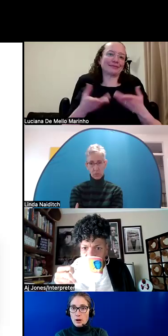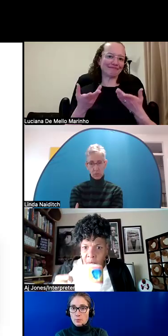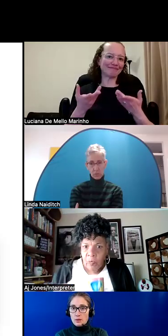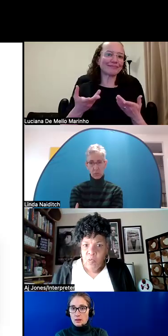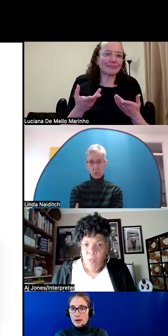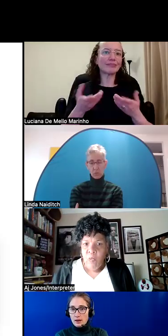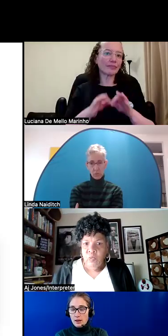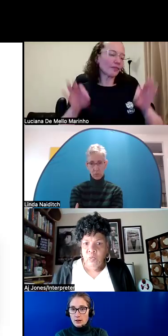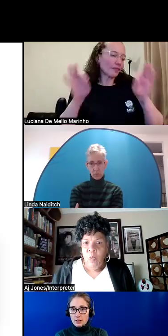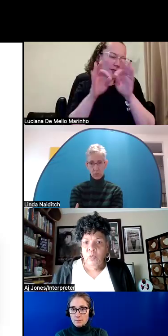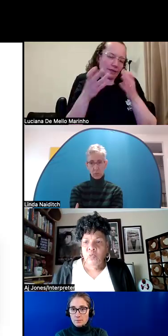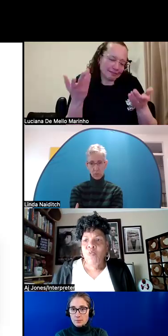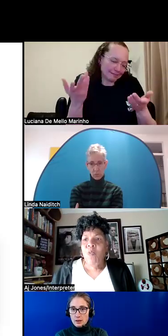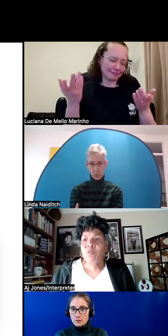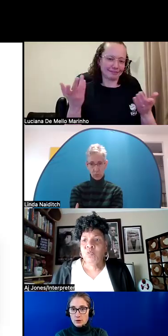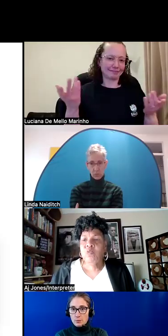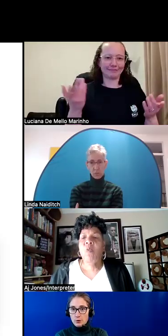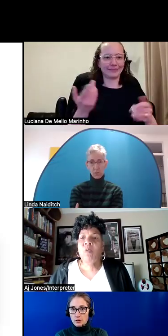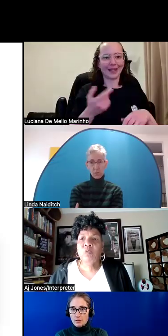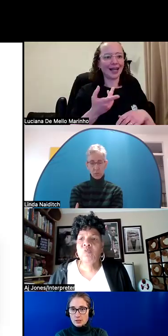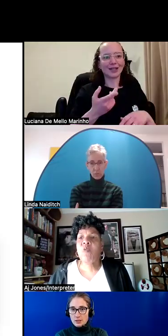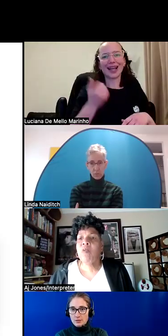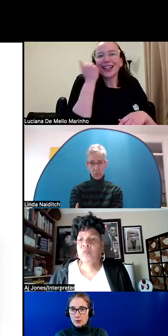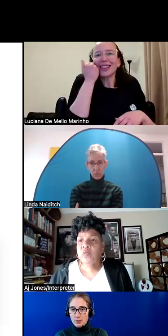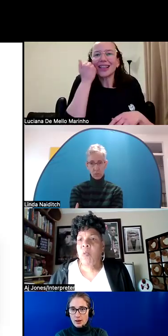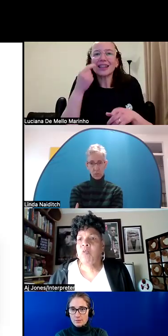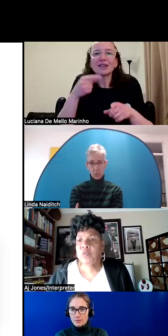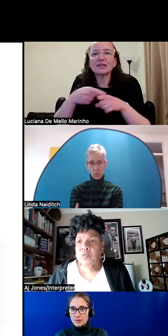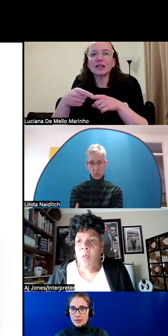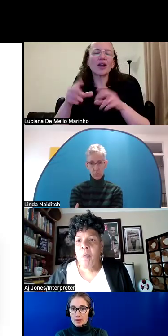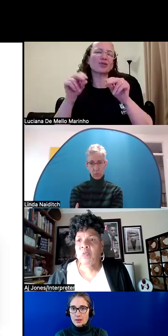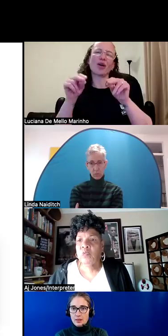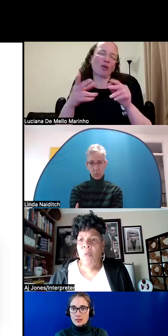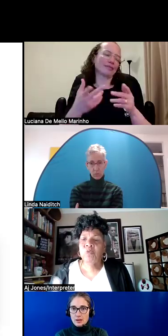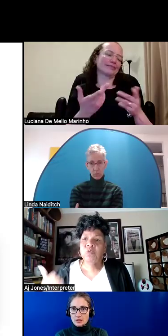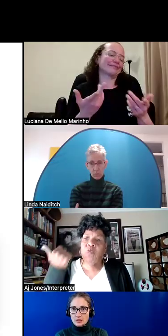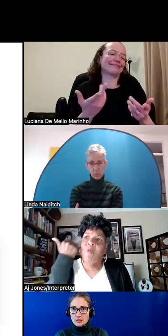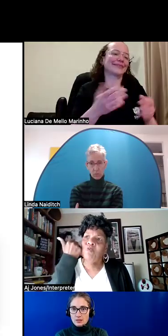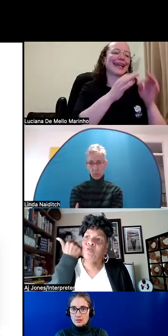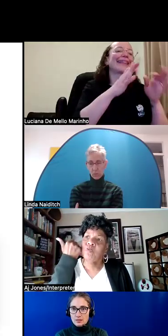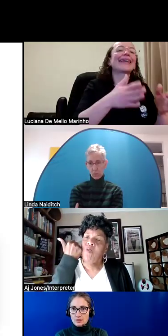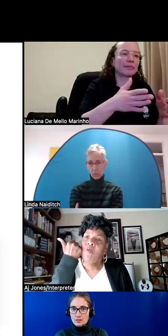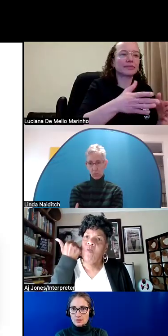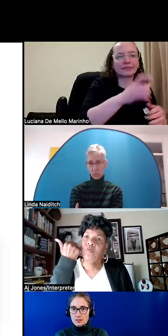You want to meet the client ahead of time. That's very important, obviously. You know that. The dentist,